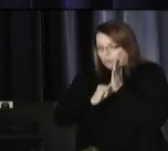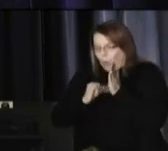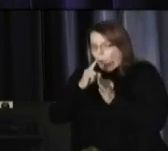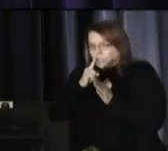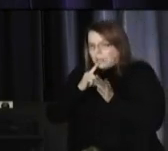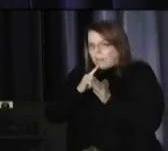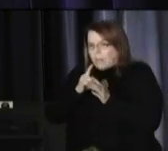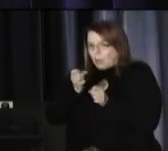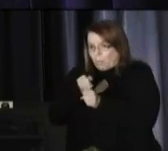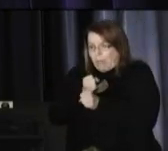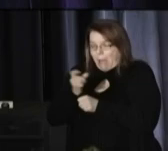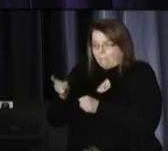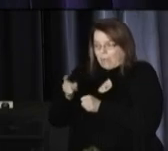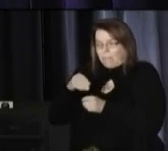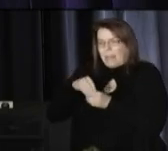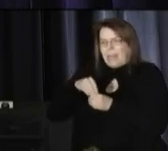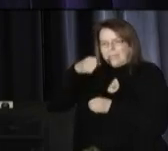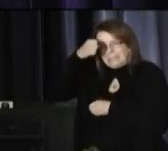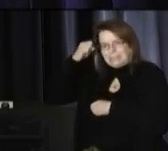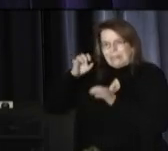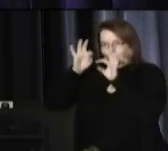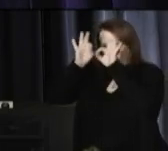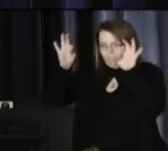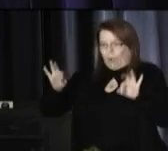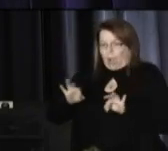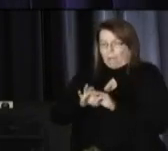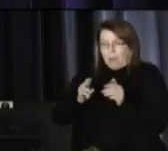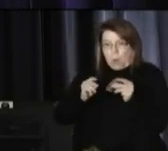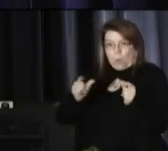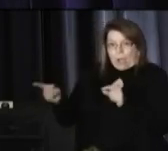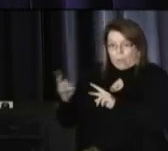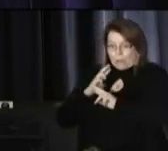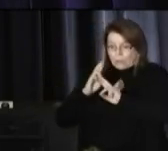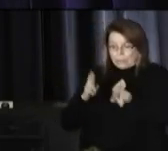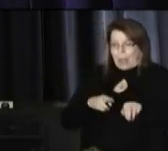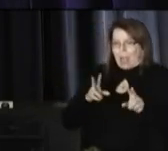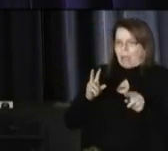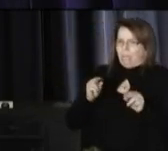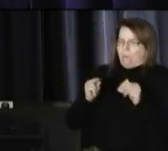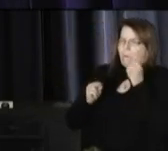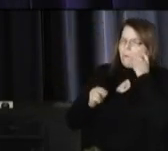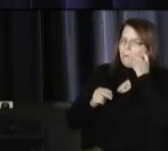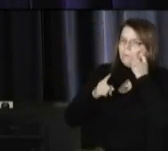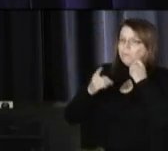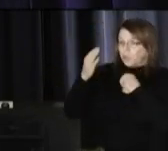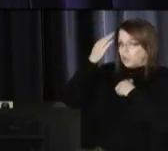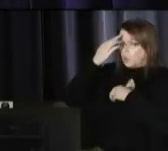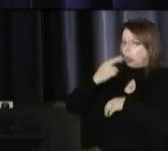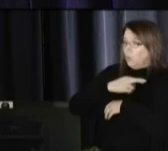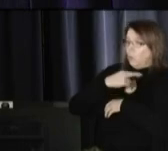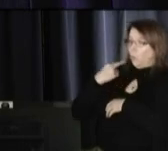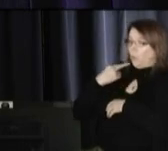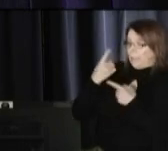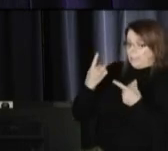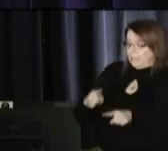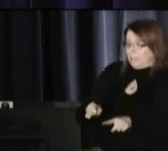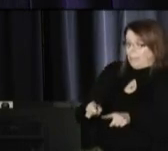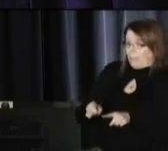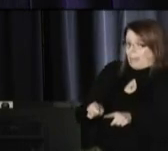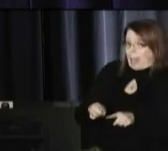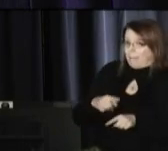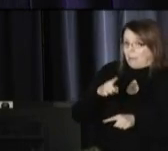silver frame. He doesn't respond right away, and you're okay with that. You knew the risk you ran disappearing the way you